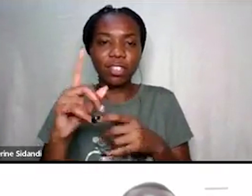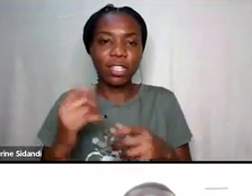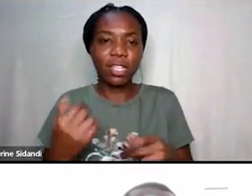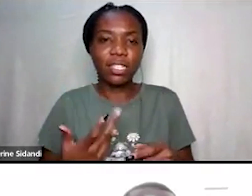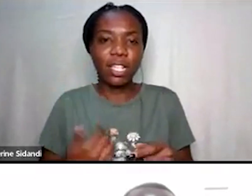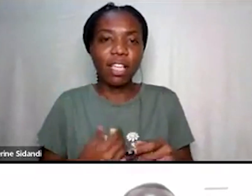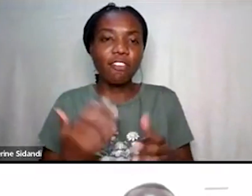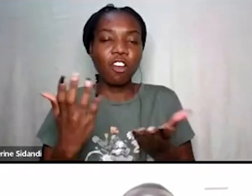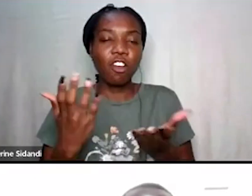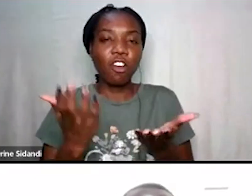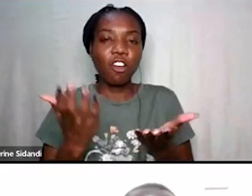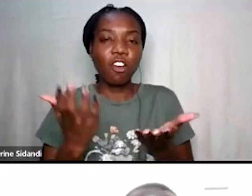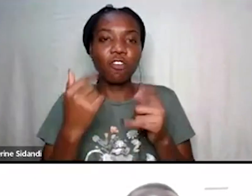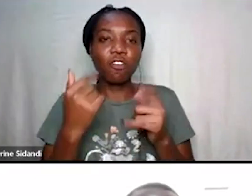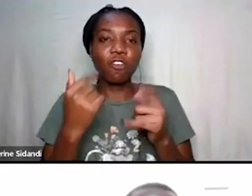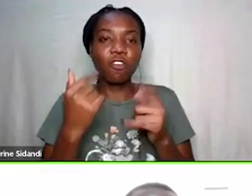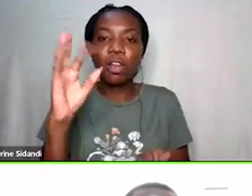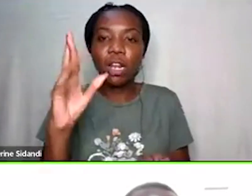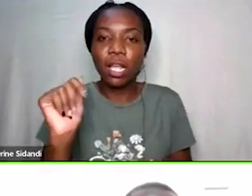Frank. You want to read it out?